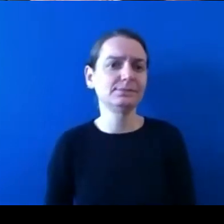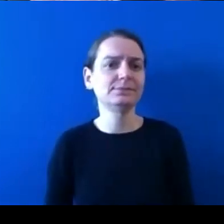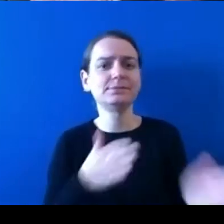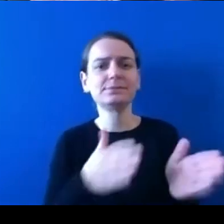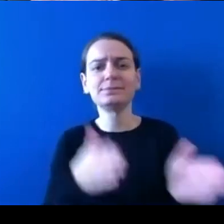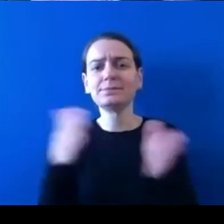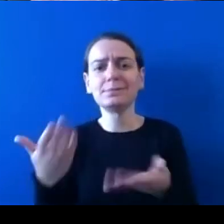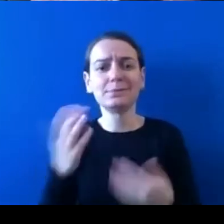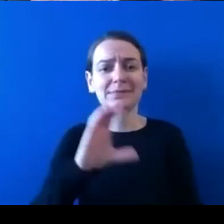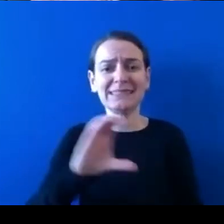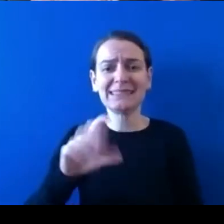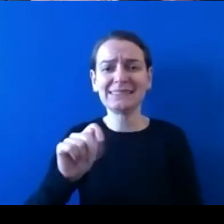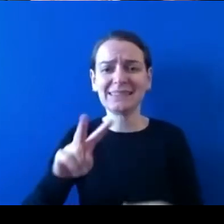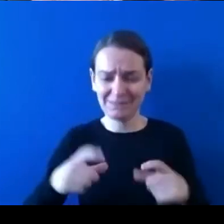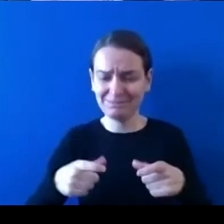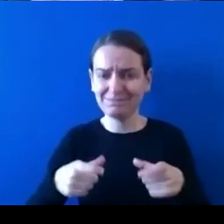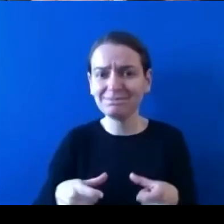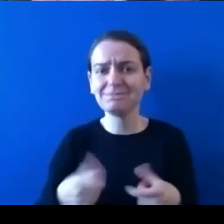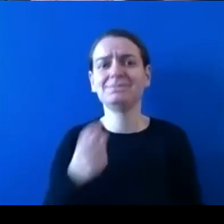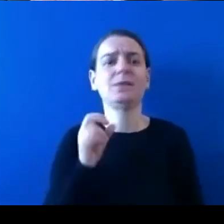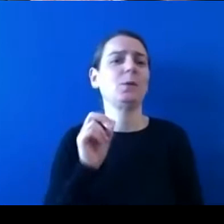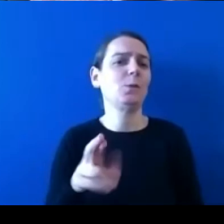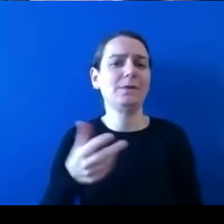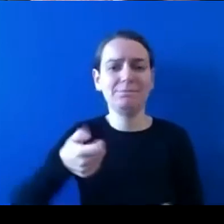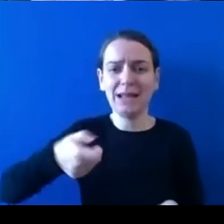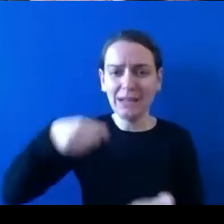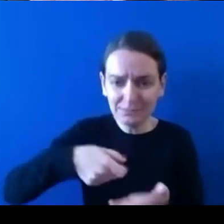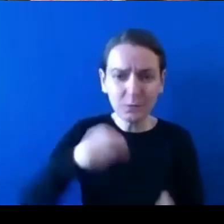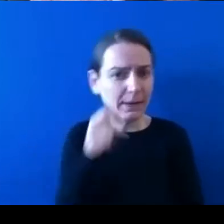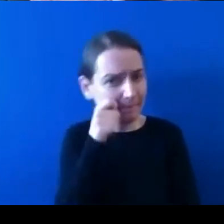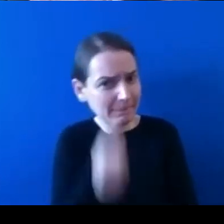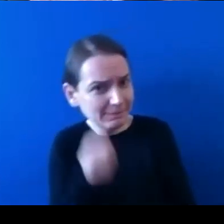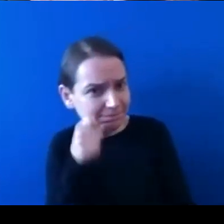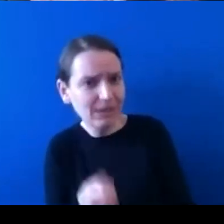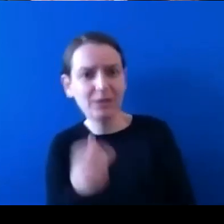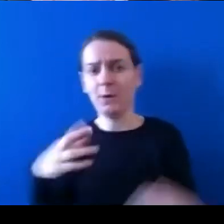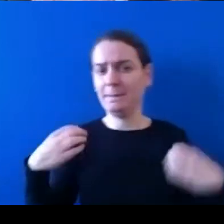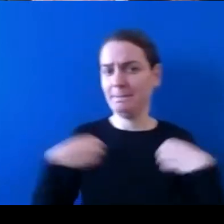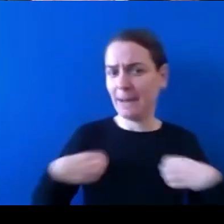backup cane is at the school, you have an extra cane at home. Not a big deal.